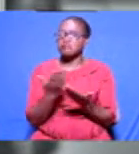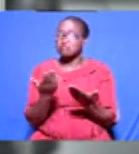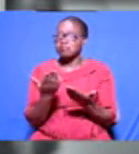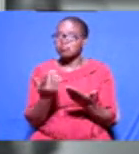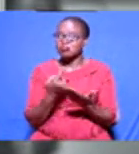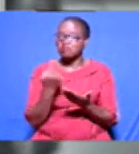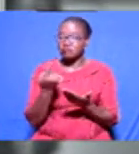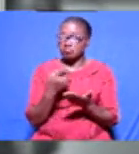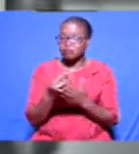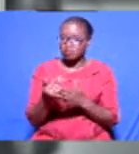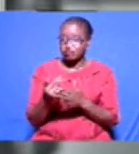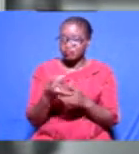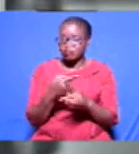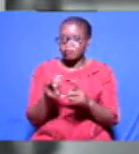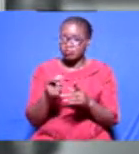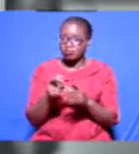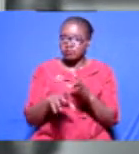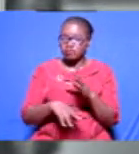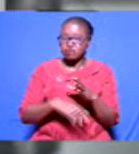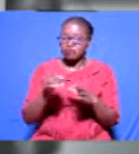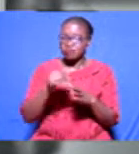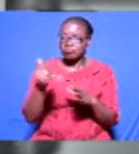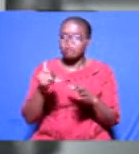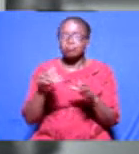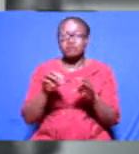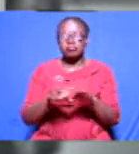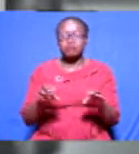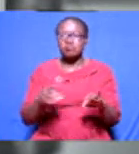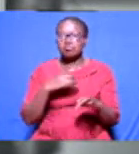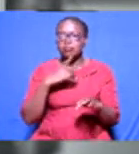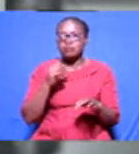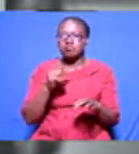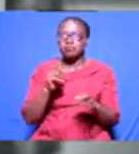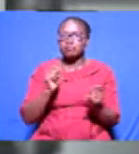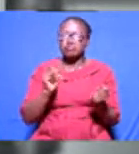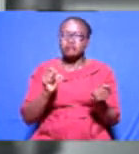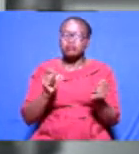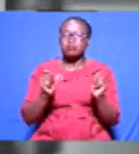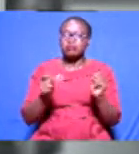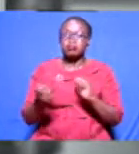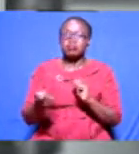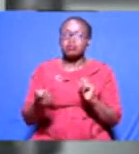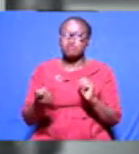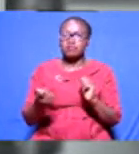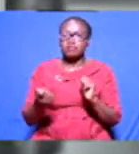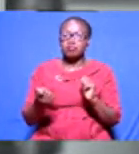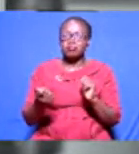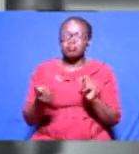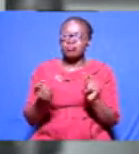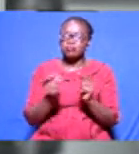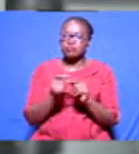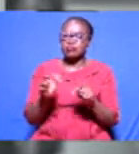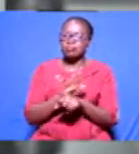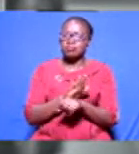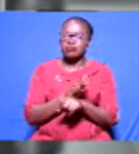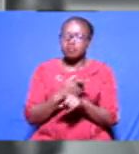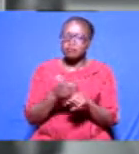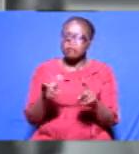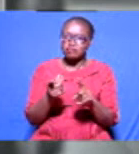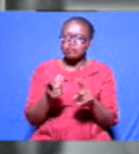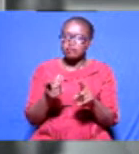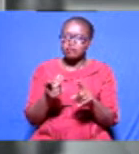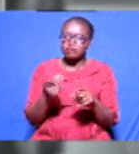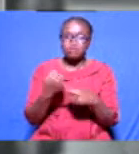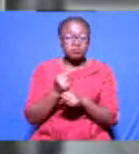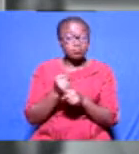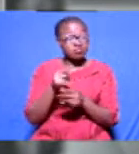we have found other markets. So the adjustment has been a little bit painful, but we've made it. And